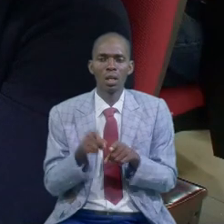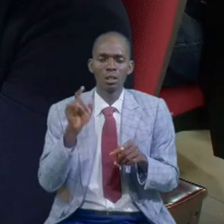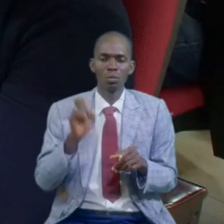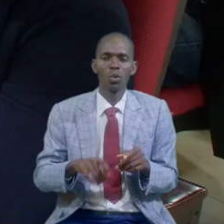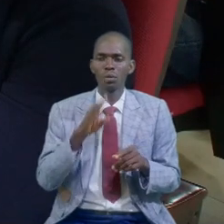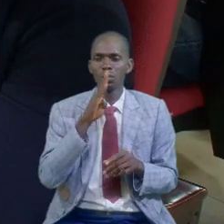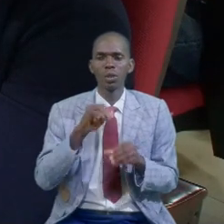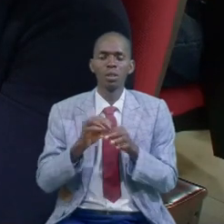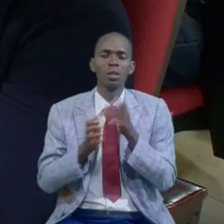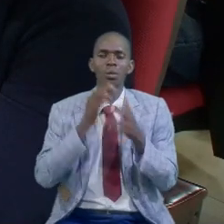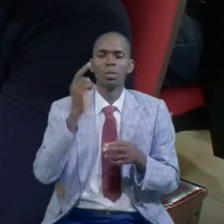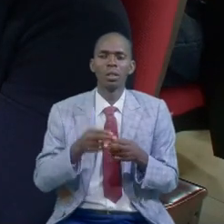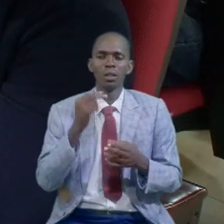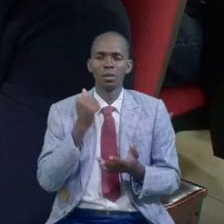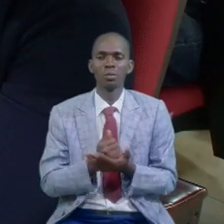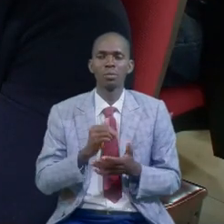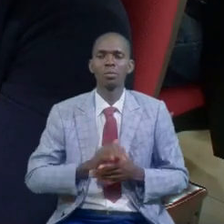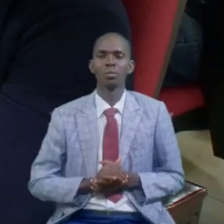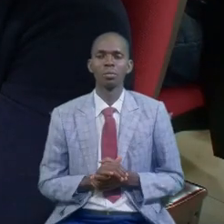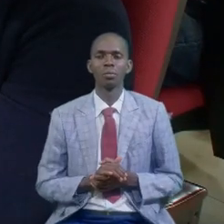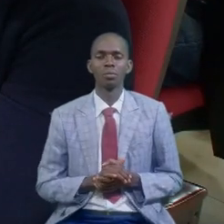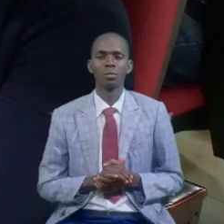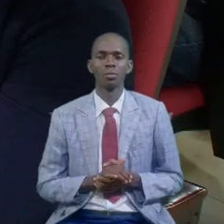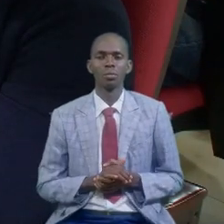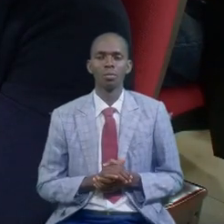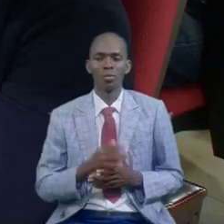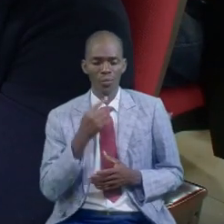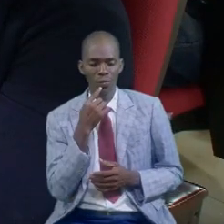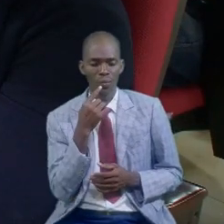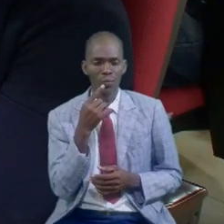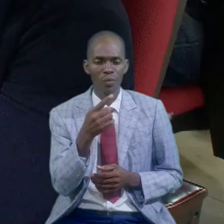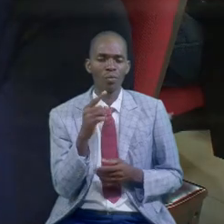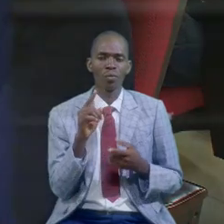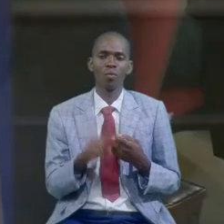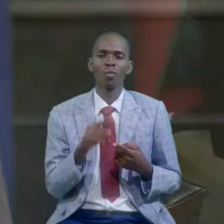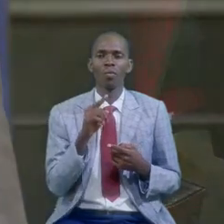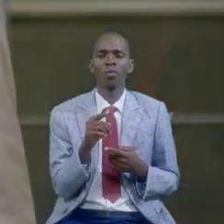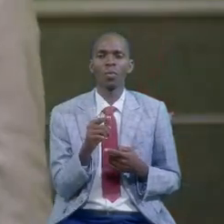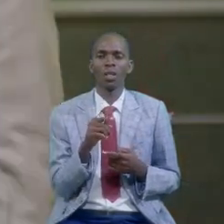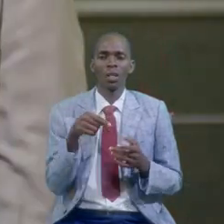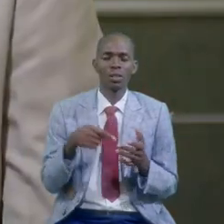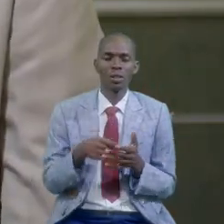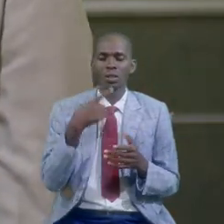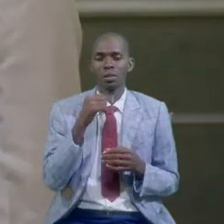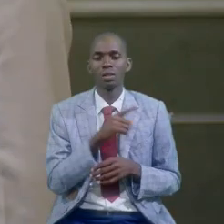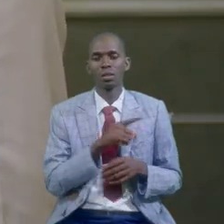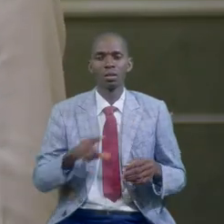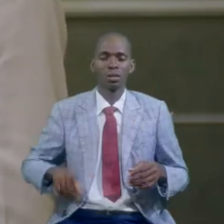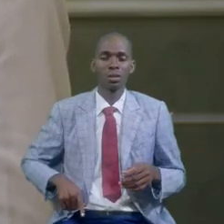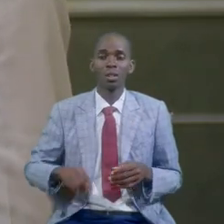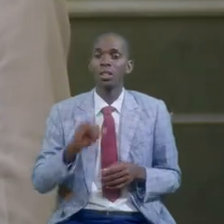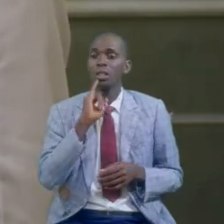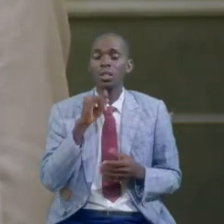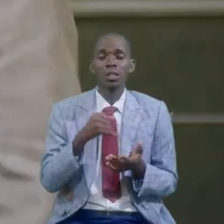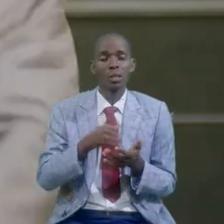Jesus' name. Say unto him, thus saith the Lord, is it because there